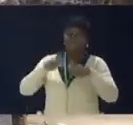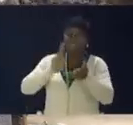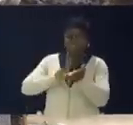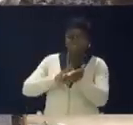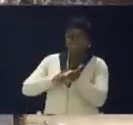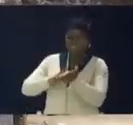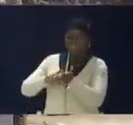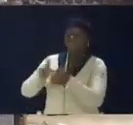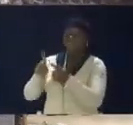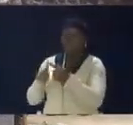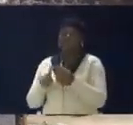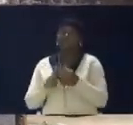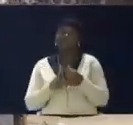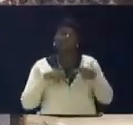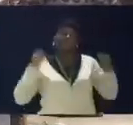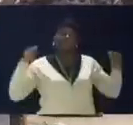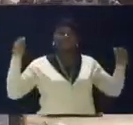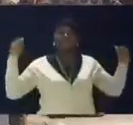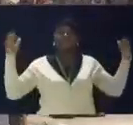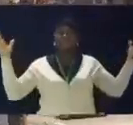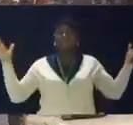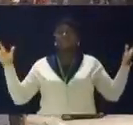So.